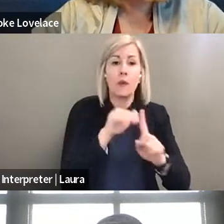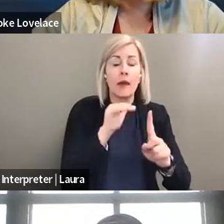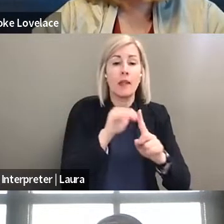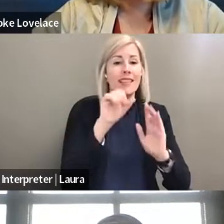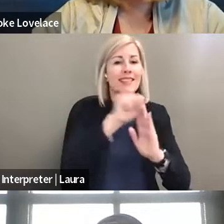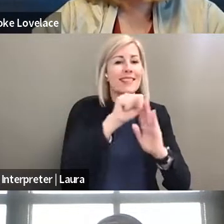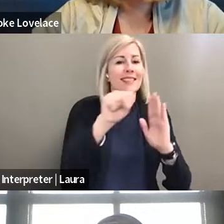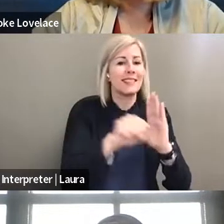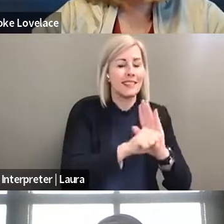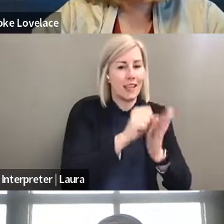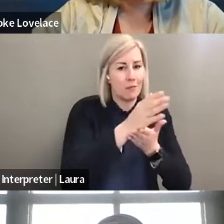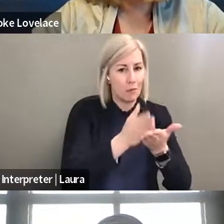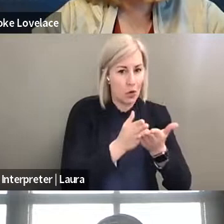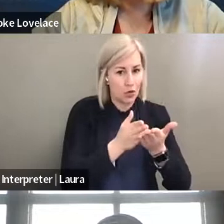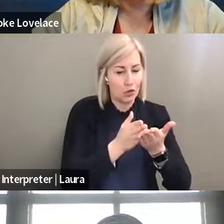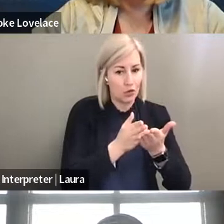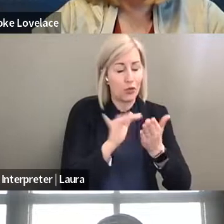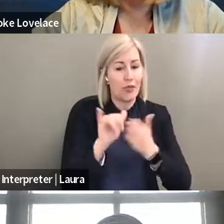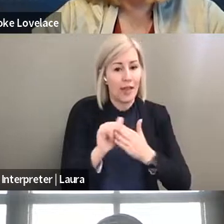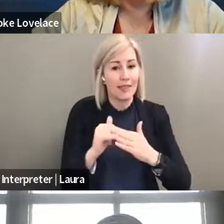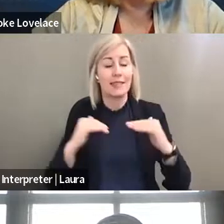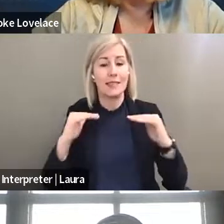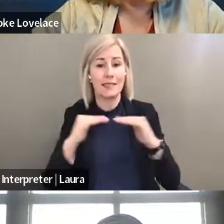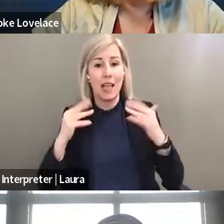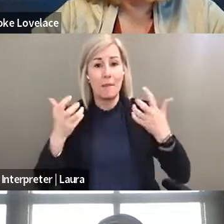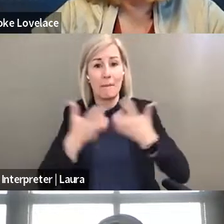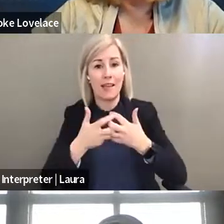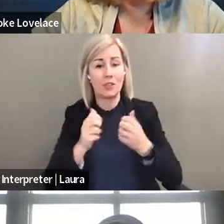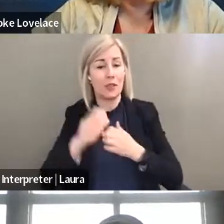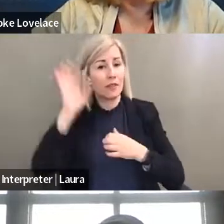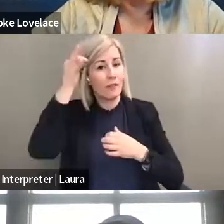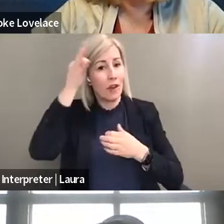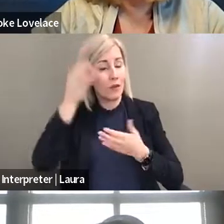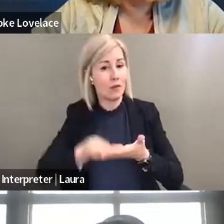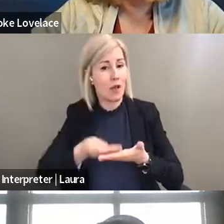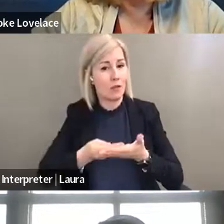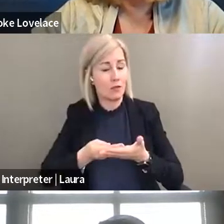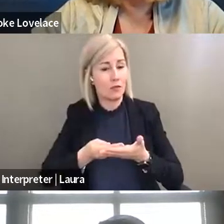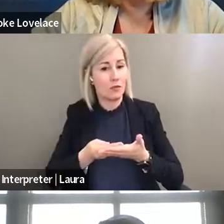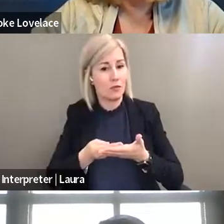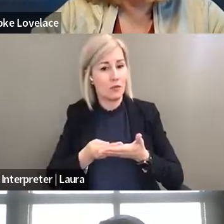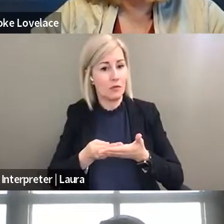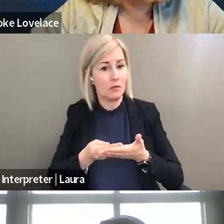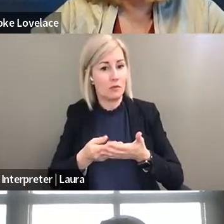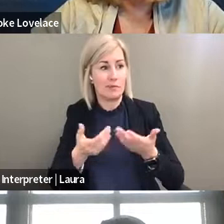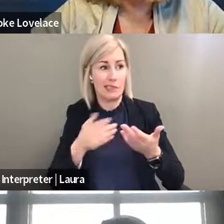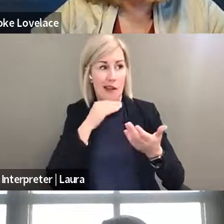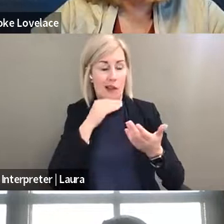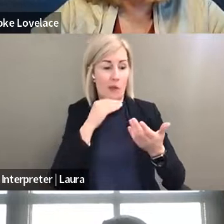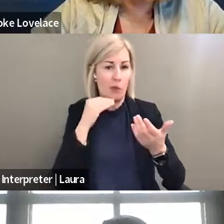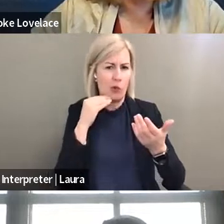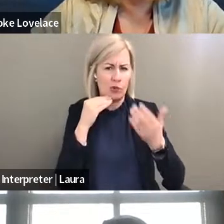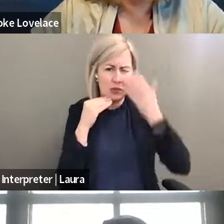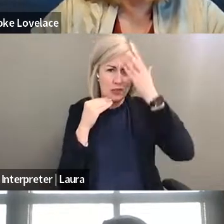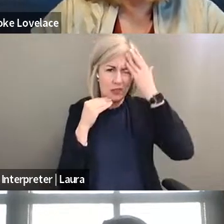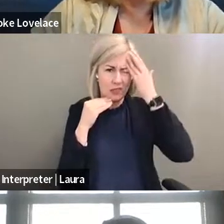share of that. So that's a match with federal dollars. So there will be, it's in it like almost